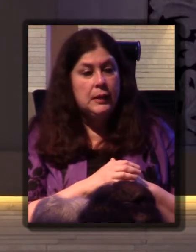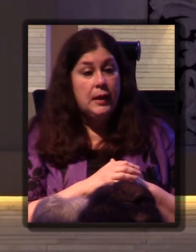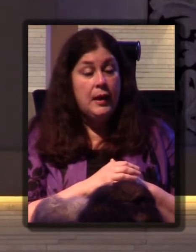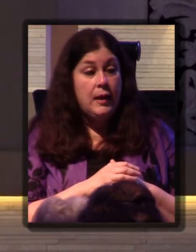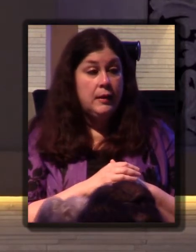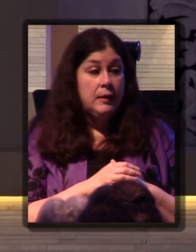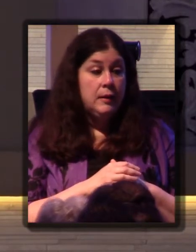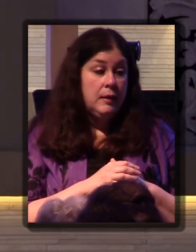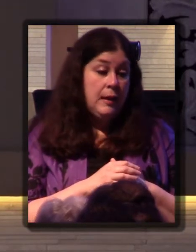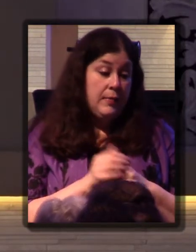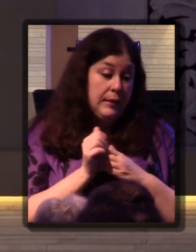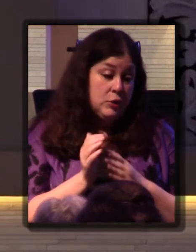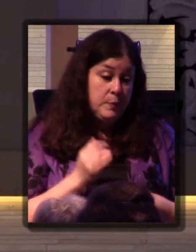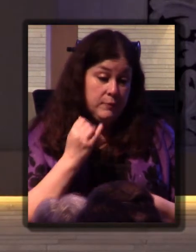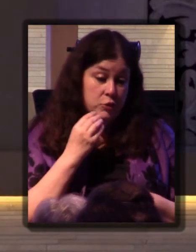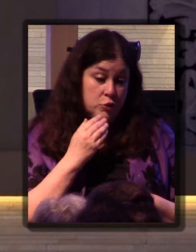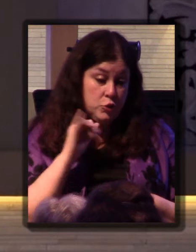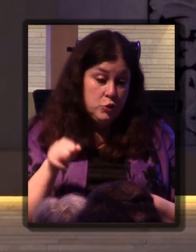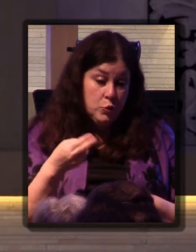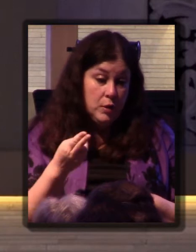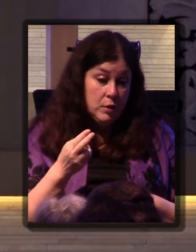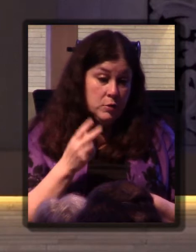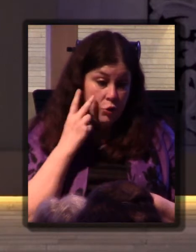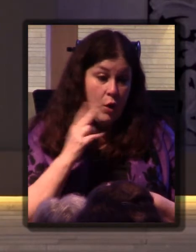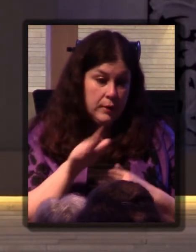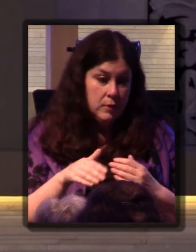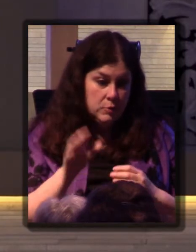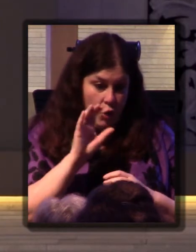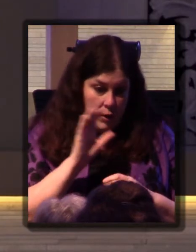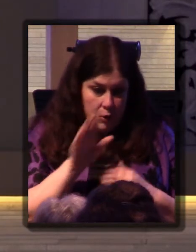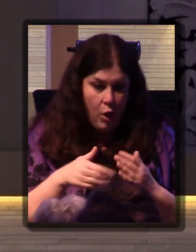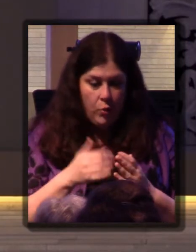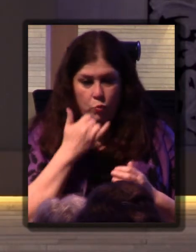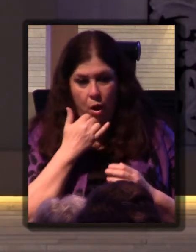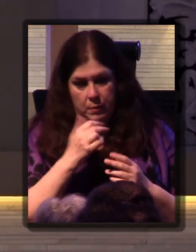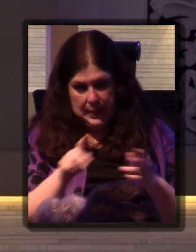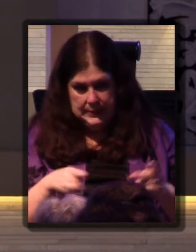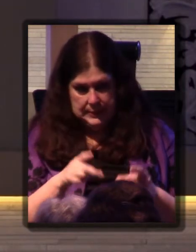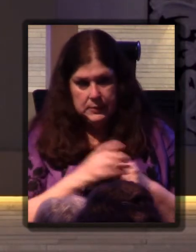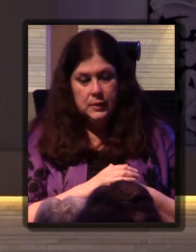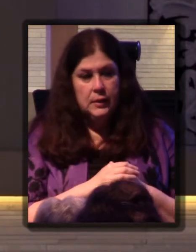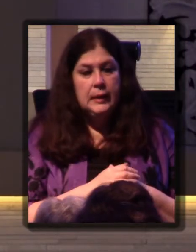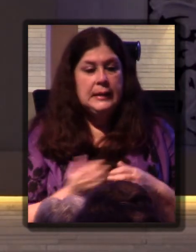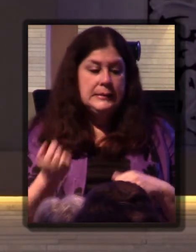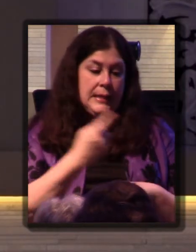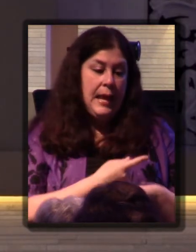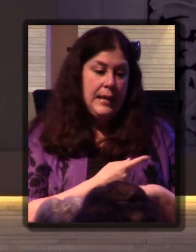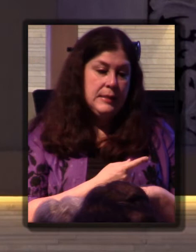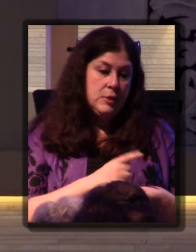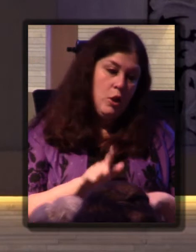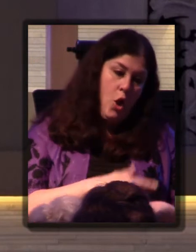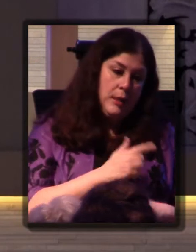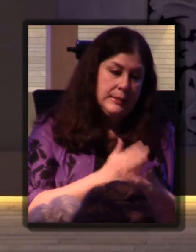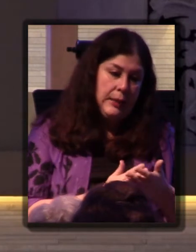in fact, the leadership of Judah ultimately sought it in all of the wrong places. And so in